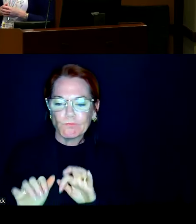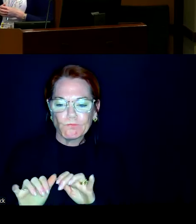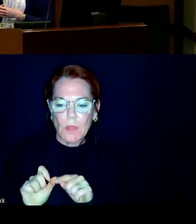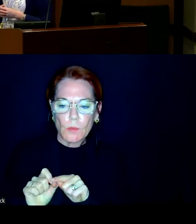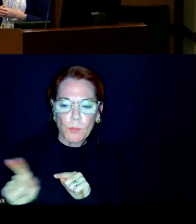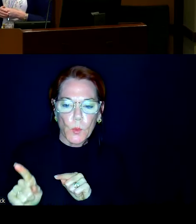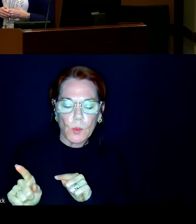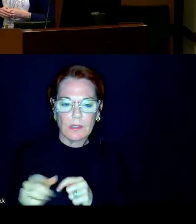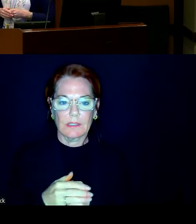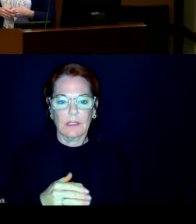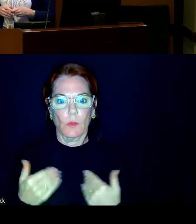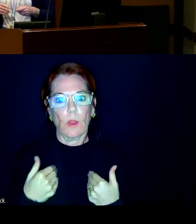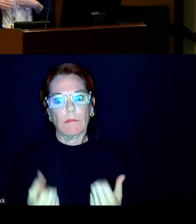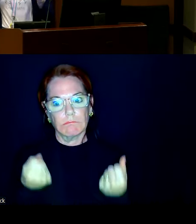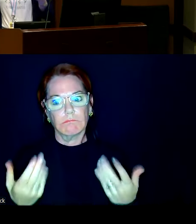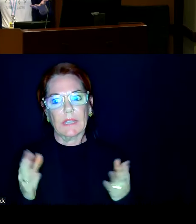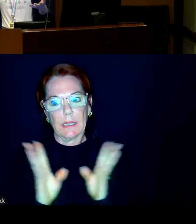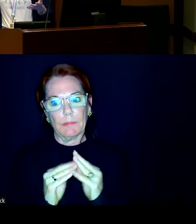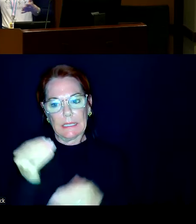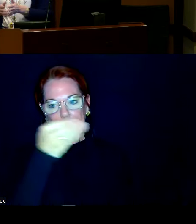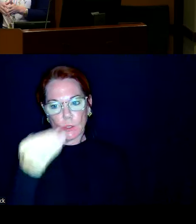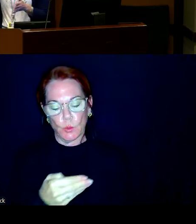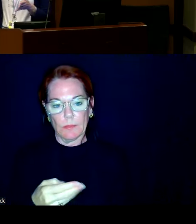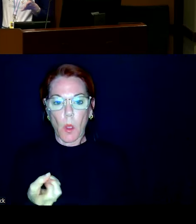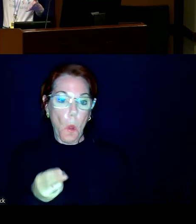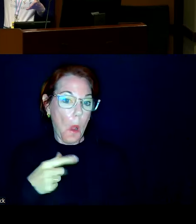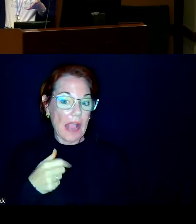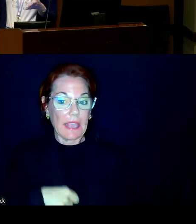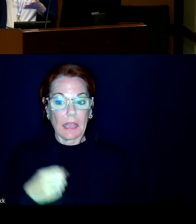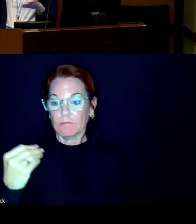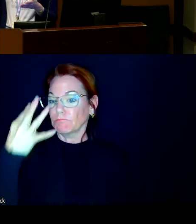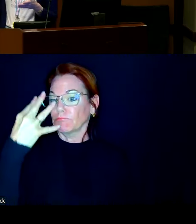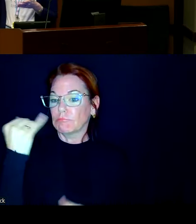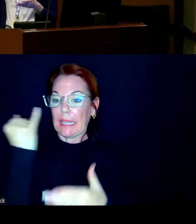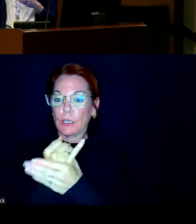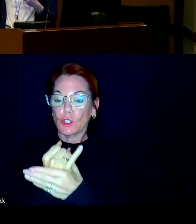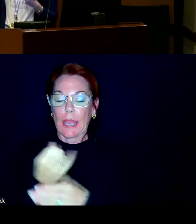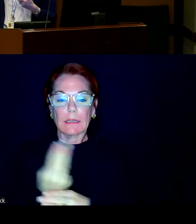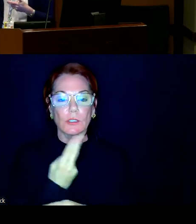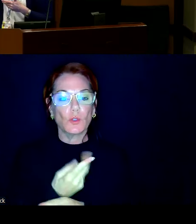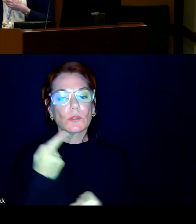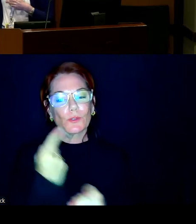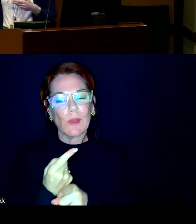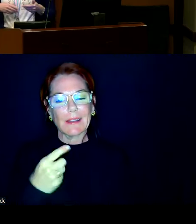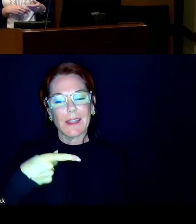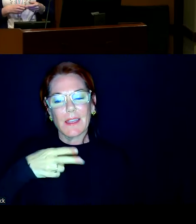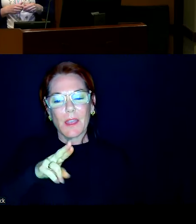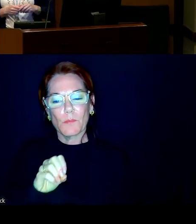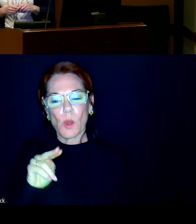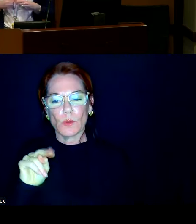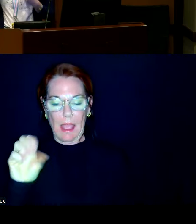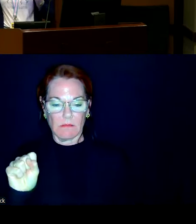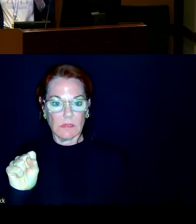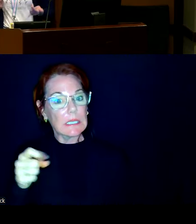many meetings by Zoom. Or I can interject and then use the correct pronouns. And sometimes I hold off a little